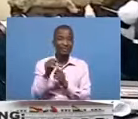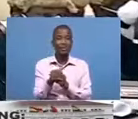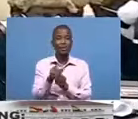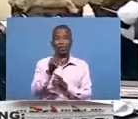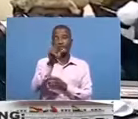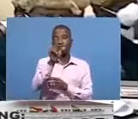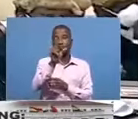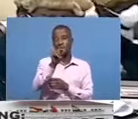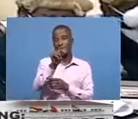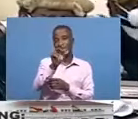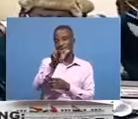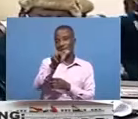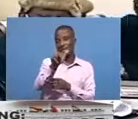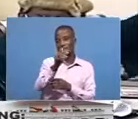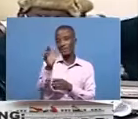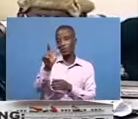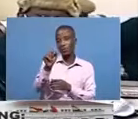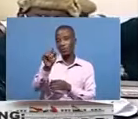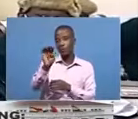2013-2014,